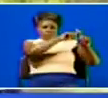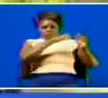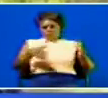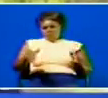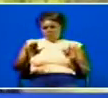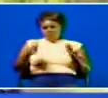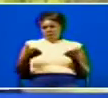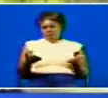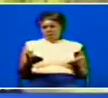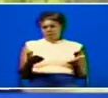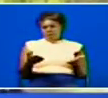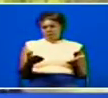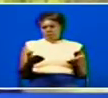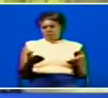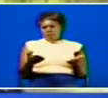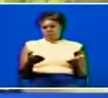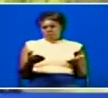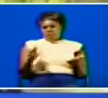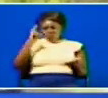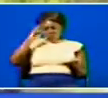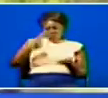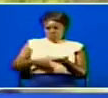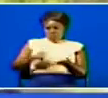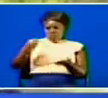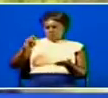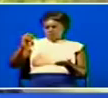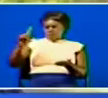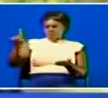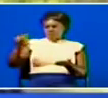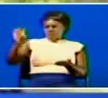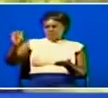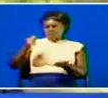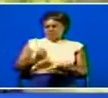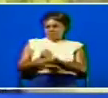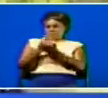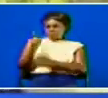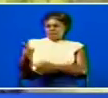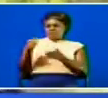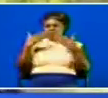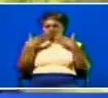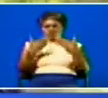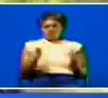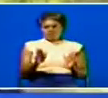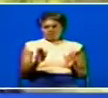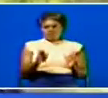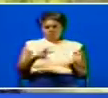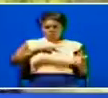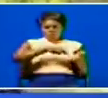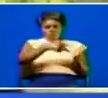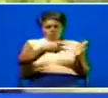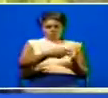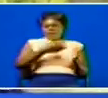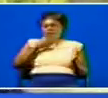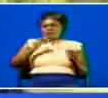by identifying Mrs. Nyenze and supporting her to complete the projects which the